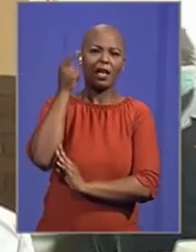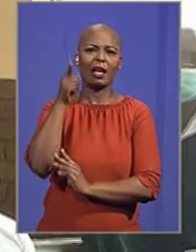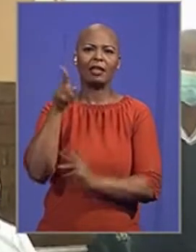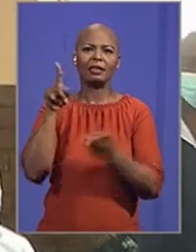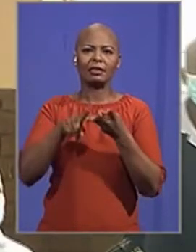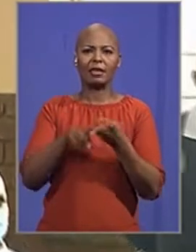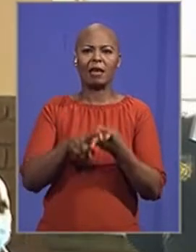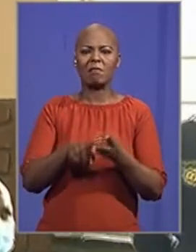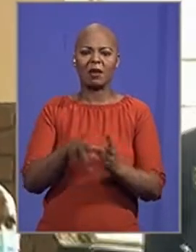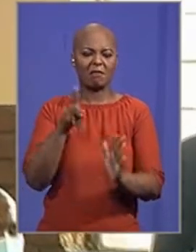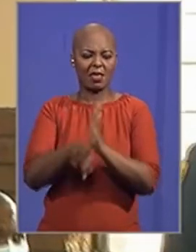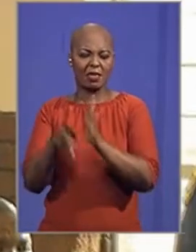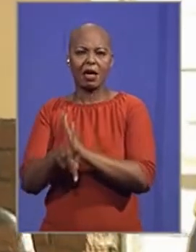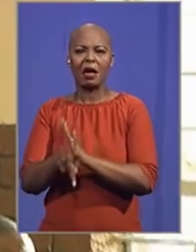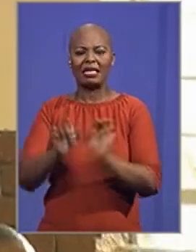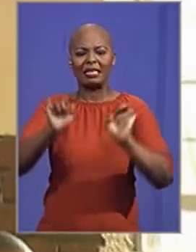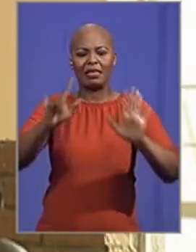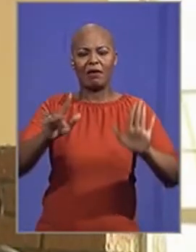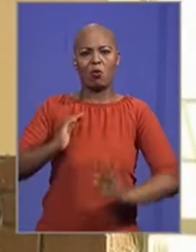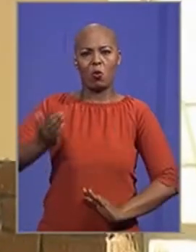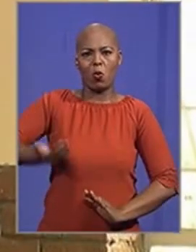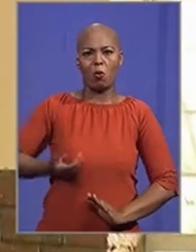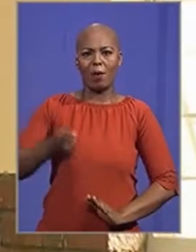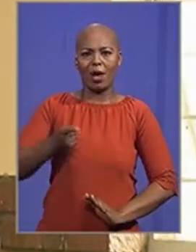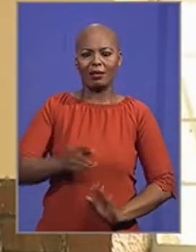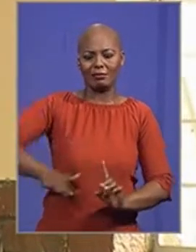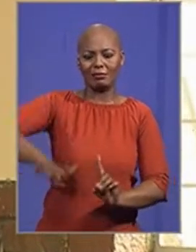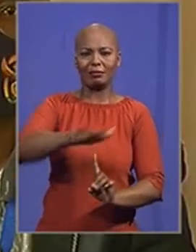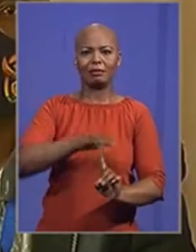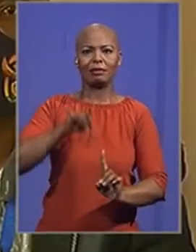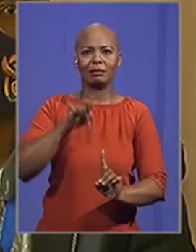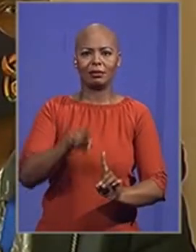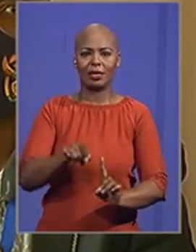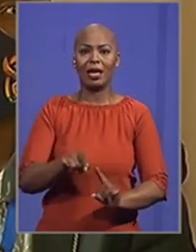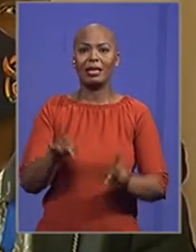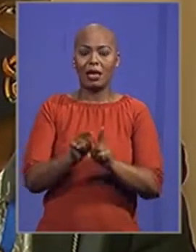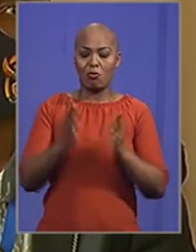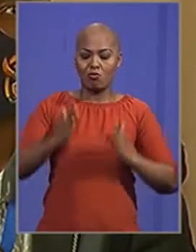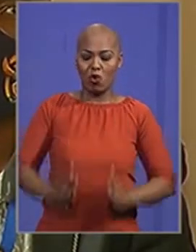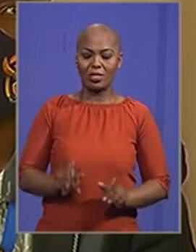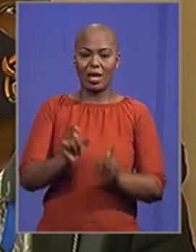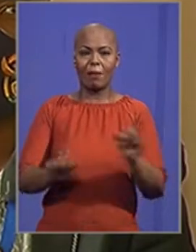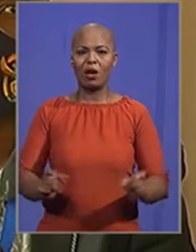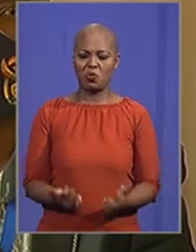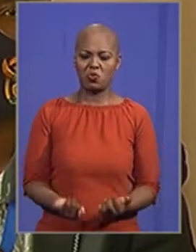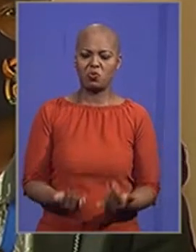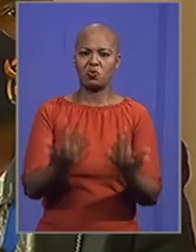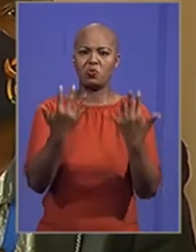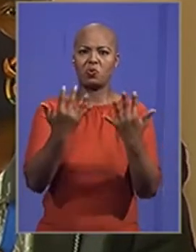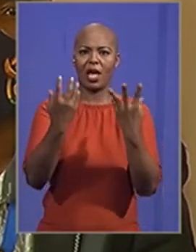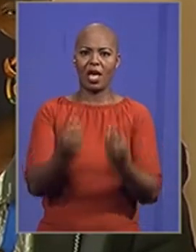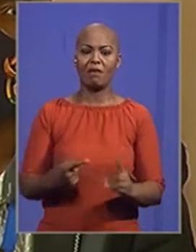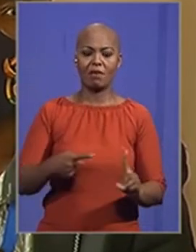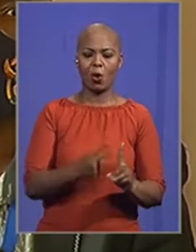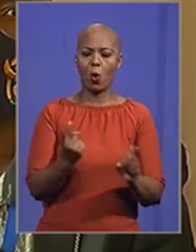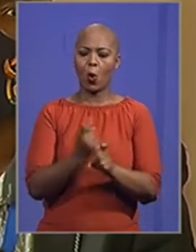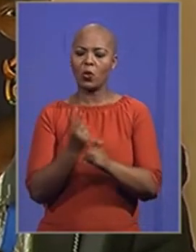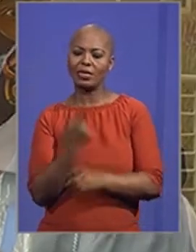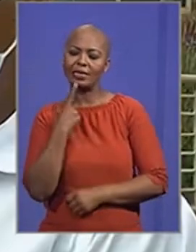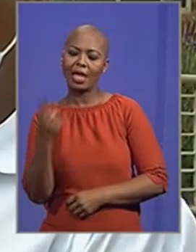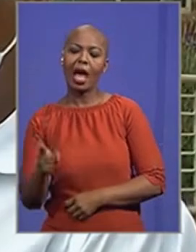polokwane. Ditopo tša bangwe ba tša setlhabelo be di fihlišitšwe. Dube o gononelwa ga ile a tshepiša ba tša setlhabelo bao mešomo.